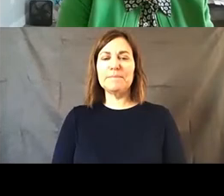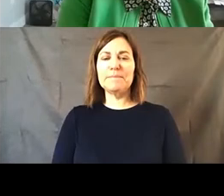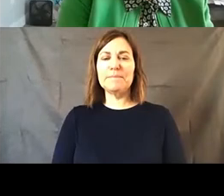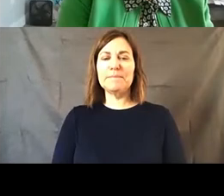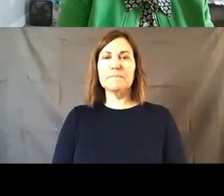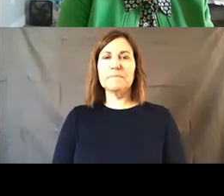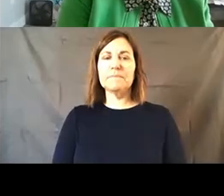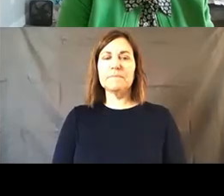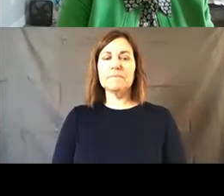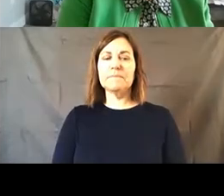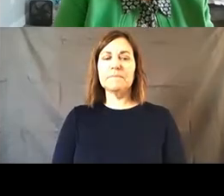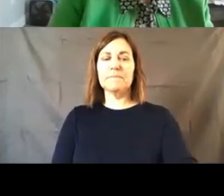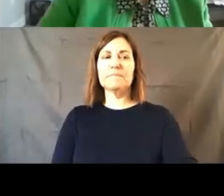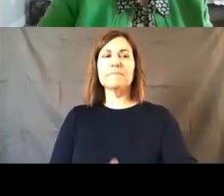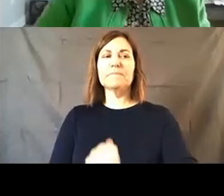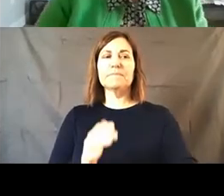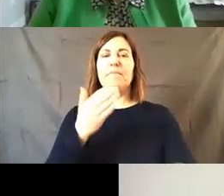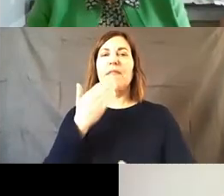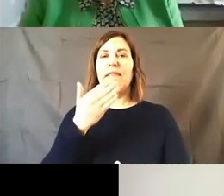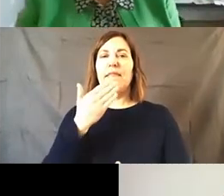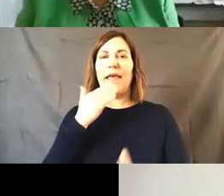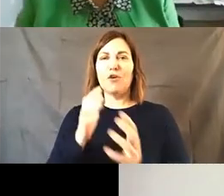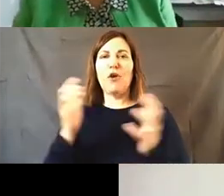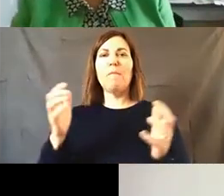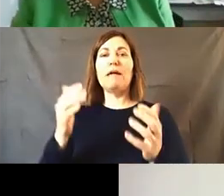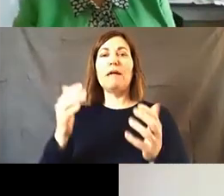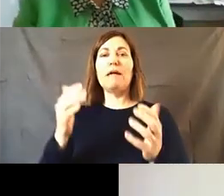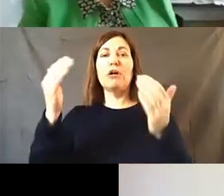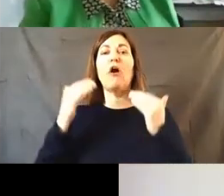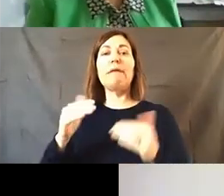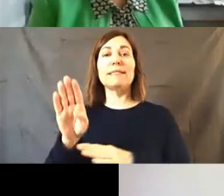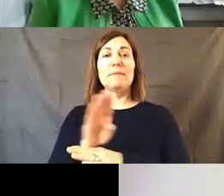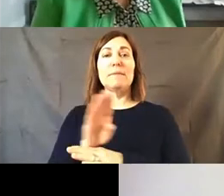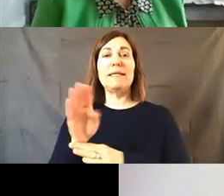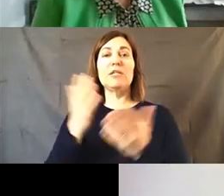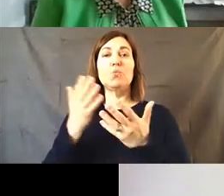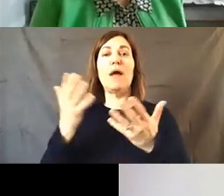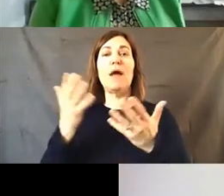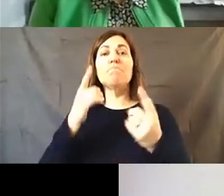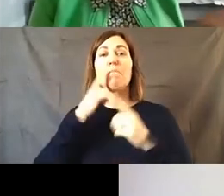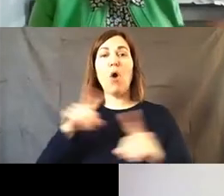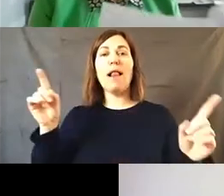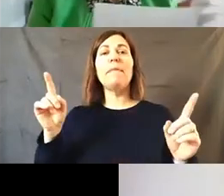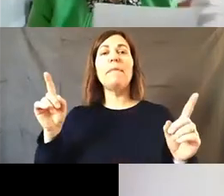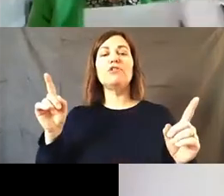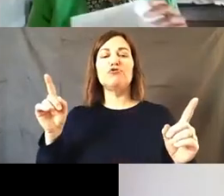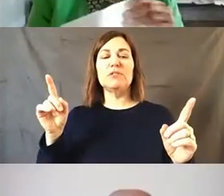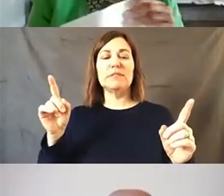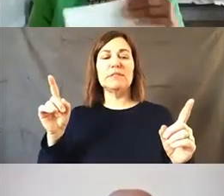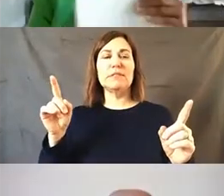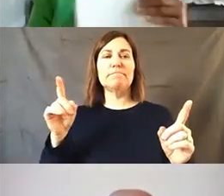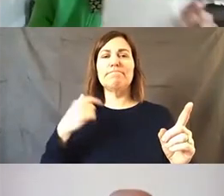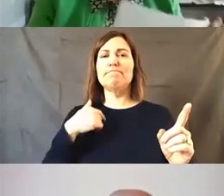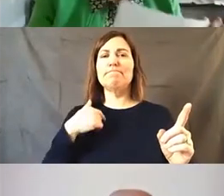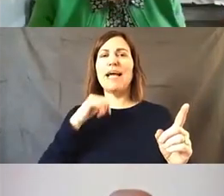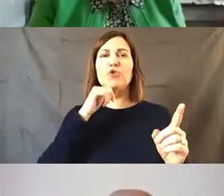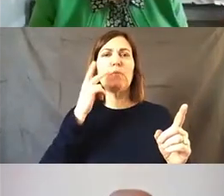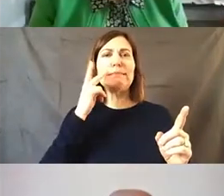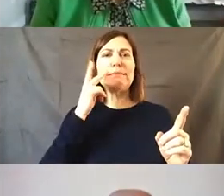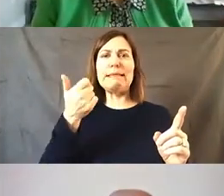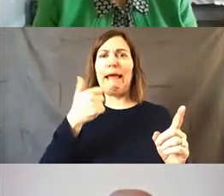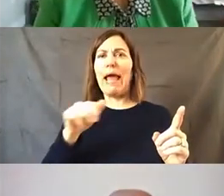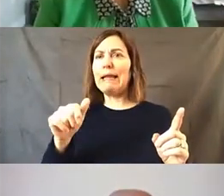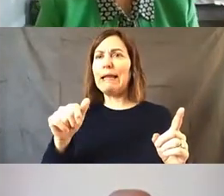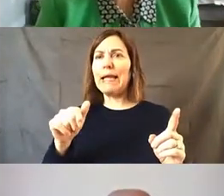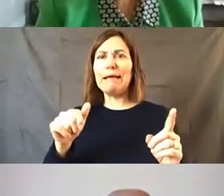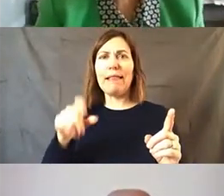Thank you very much. Our next order of business is proclamations. I do not see any to be read into the